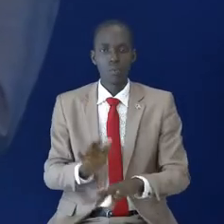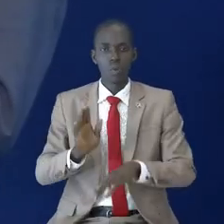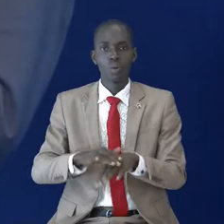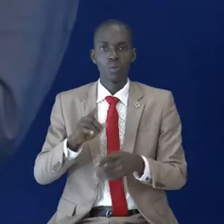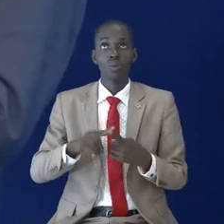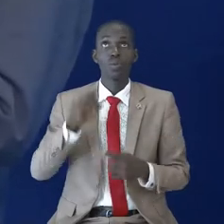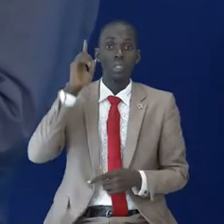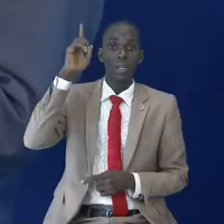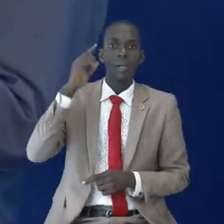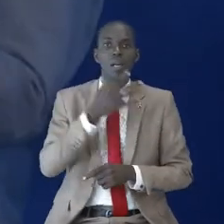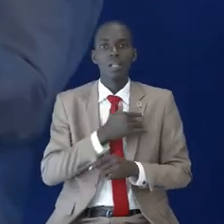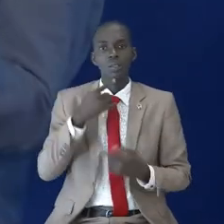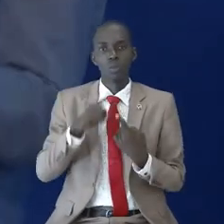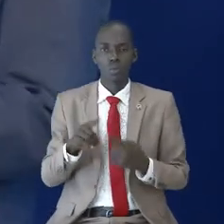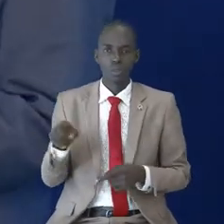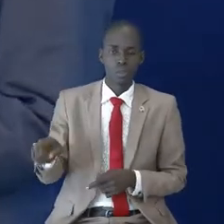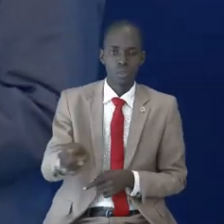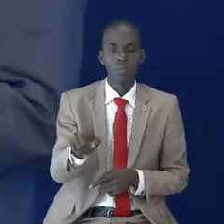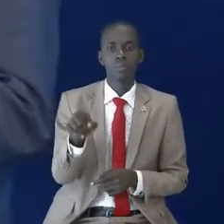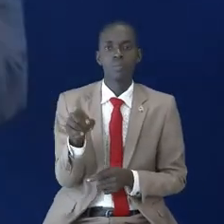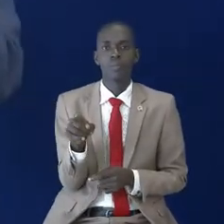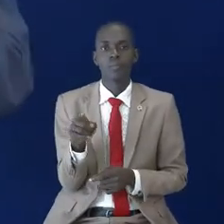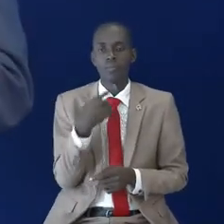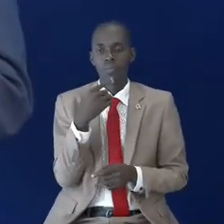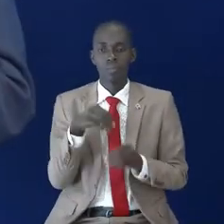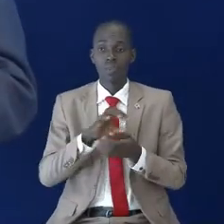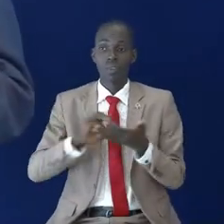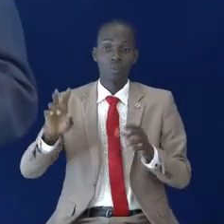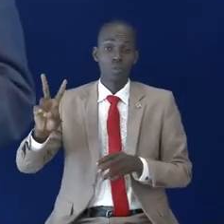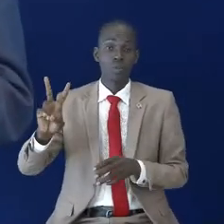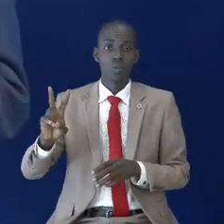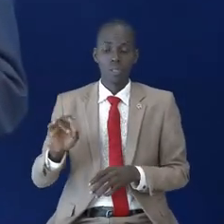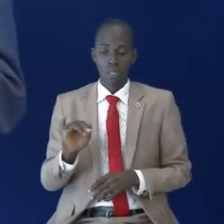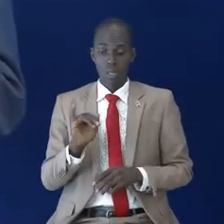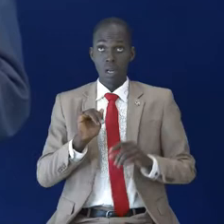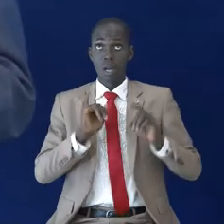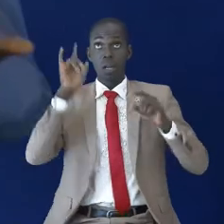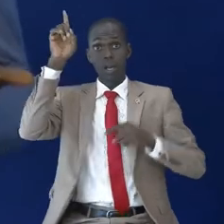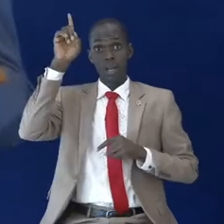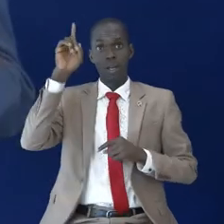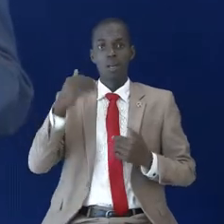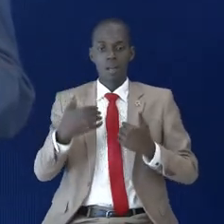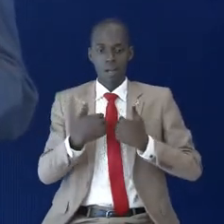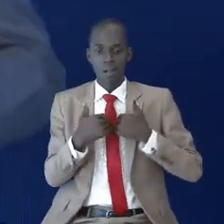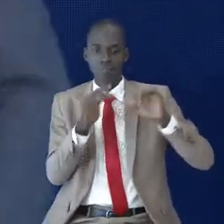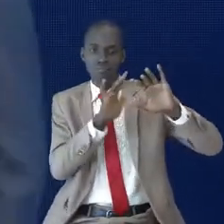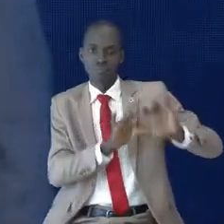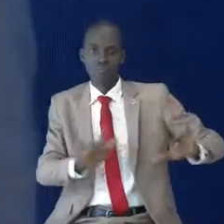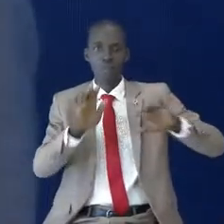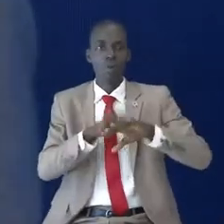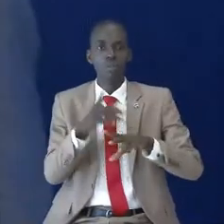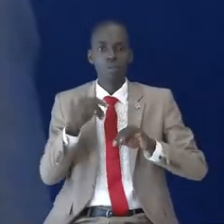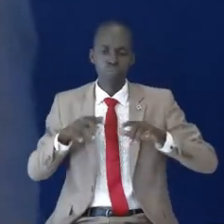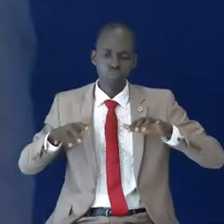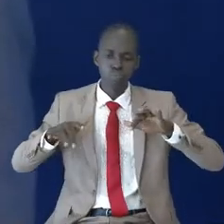and says unto them, verse 2, it says, I have compassion on the multitude